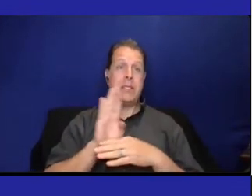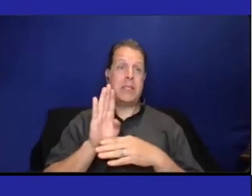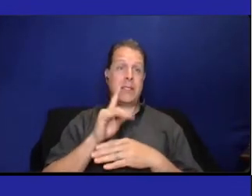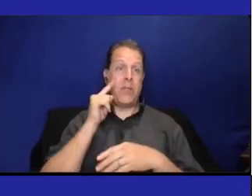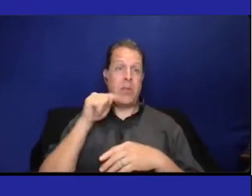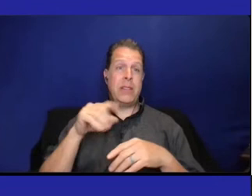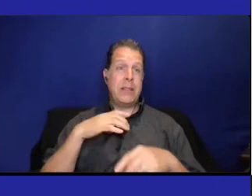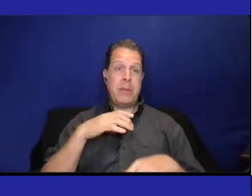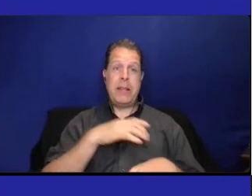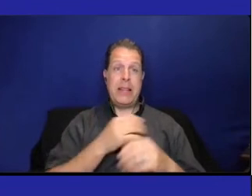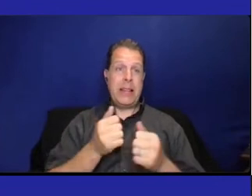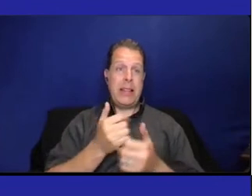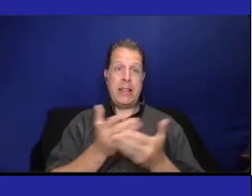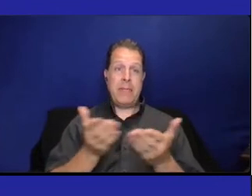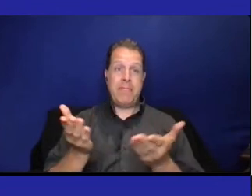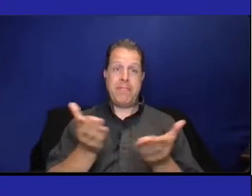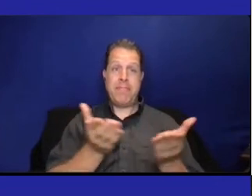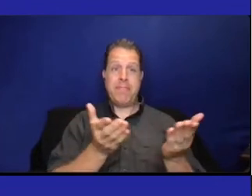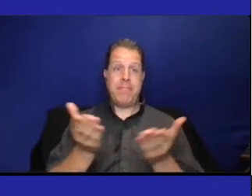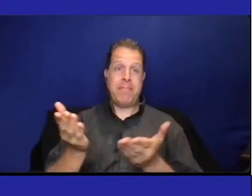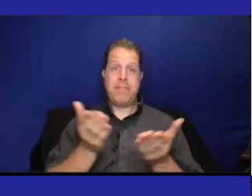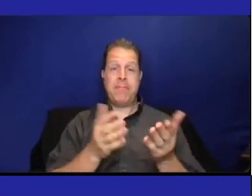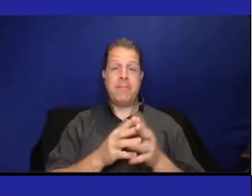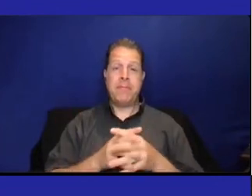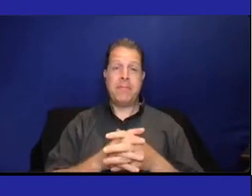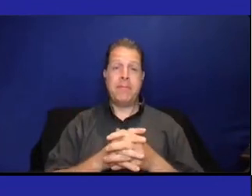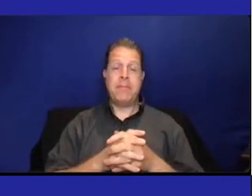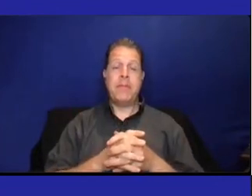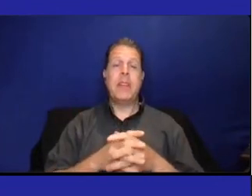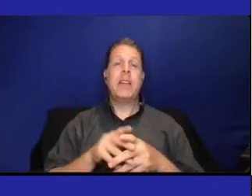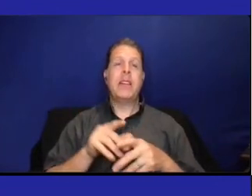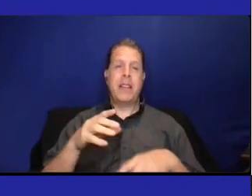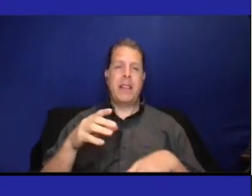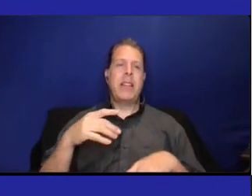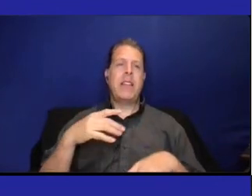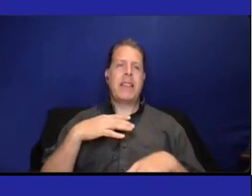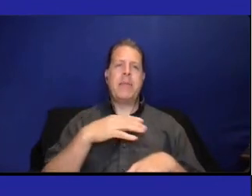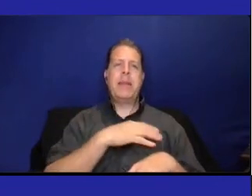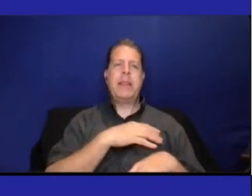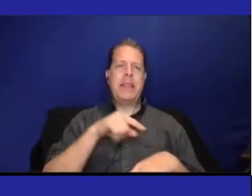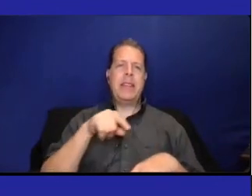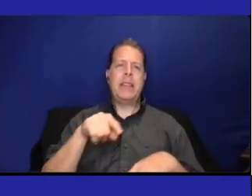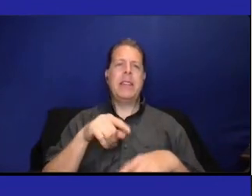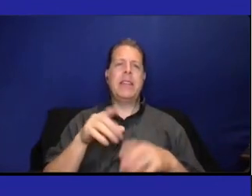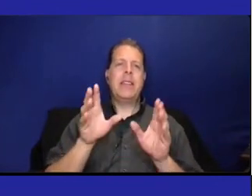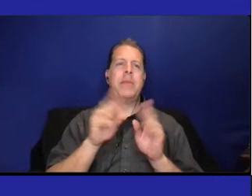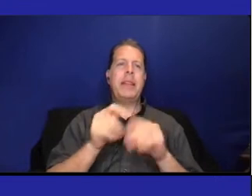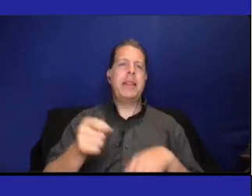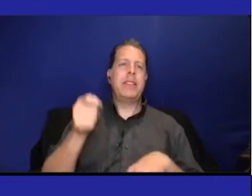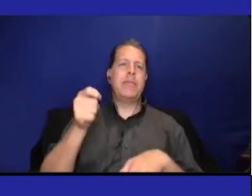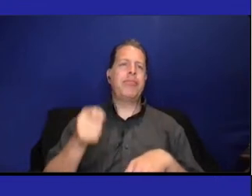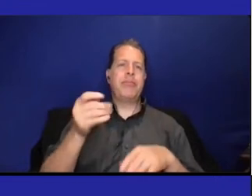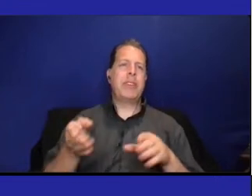committee? And then the